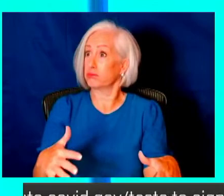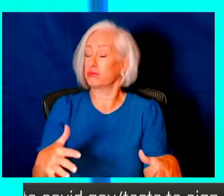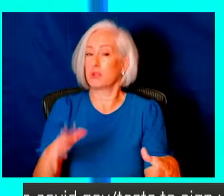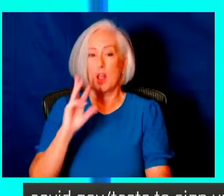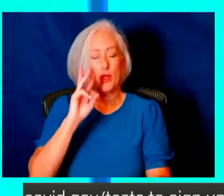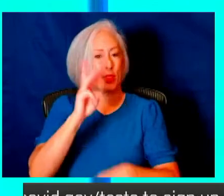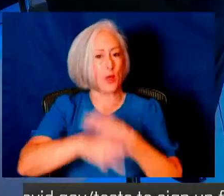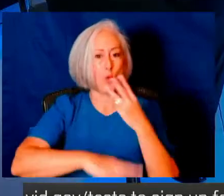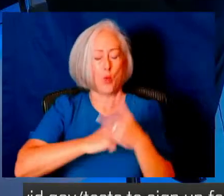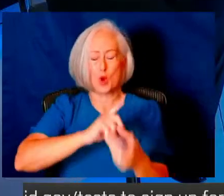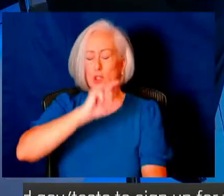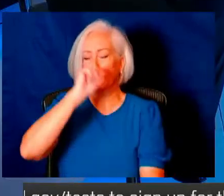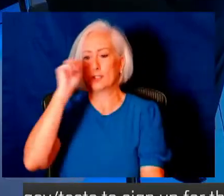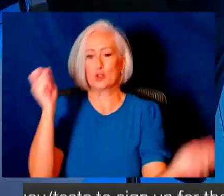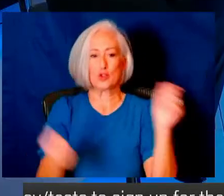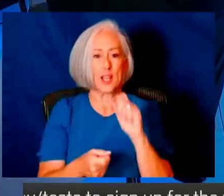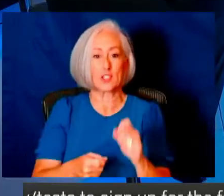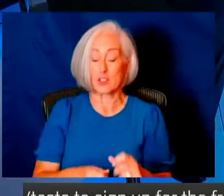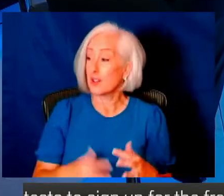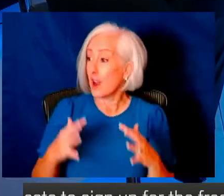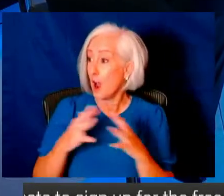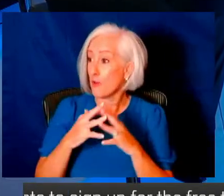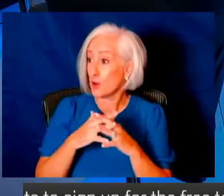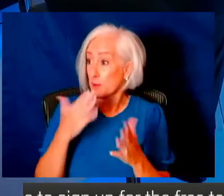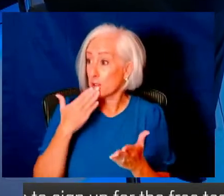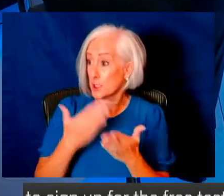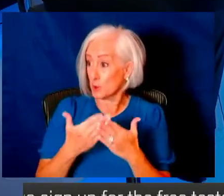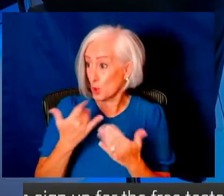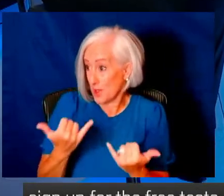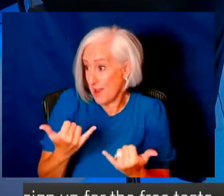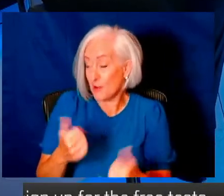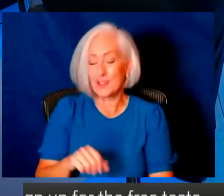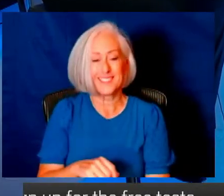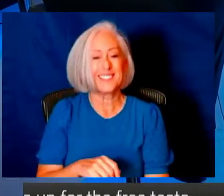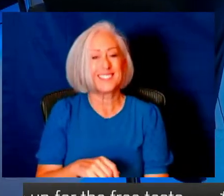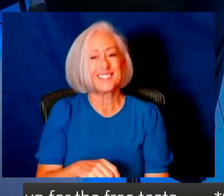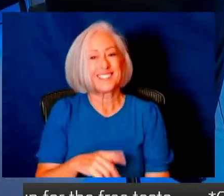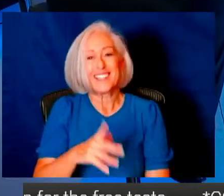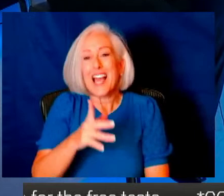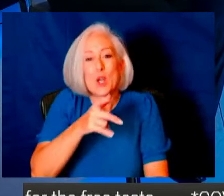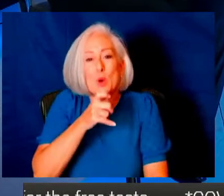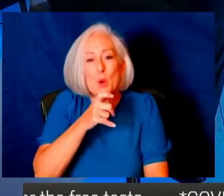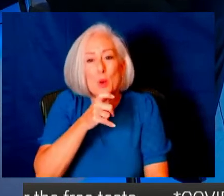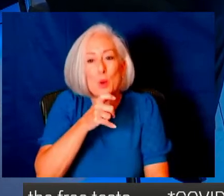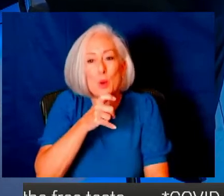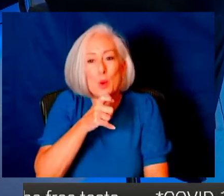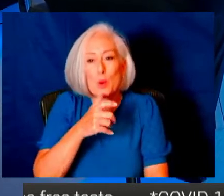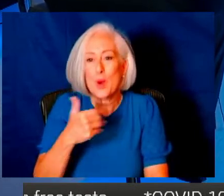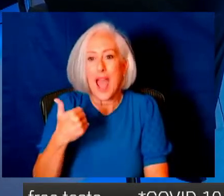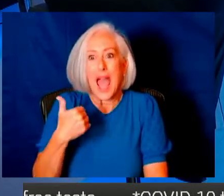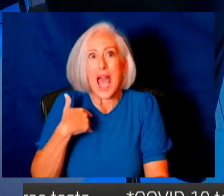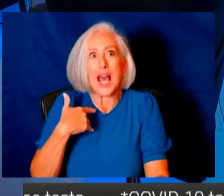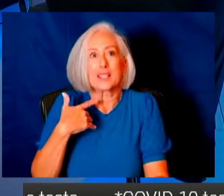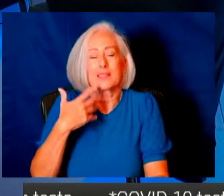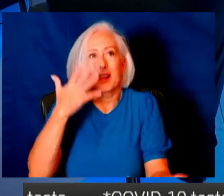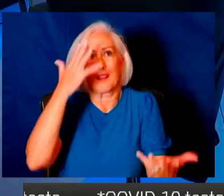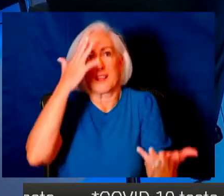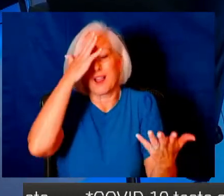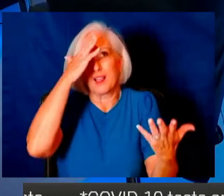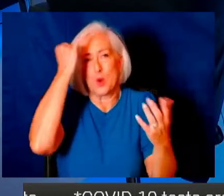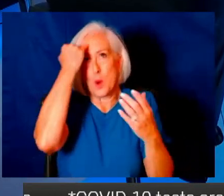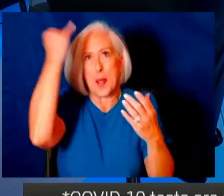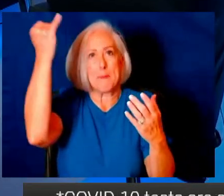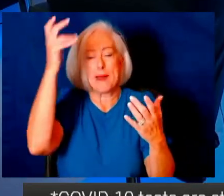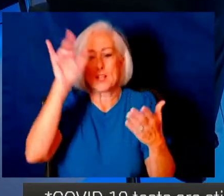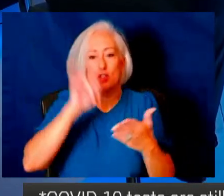changed. I mean, our football team's actually good now. I was going to say, I was like, who's Patrick Mahomes? Who's Patrick Mahomes? Like, he wasn't even alive 30 years ago. You wouldn't know